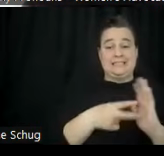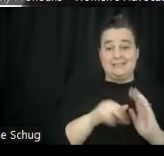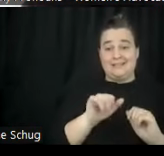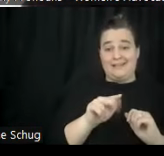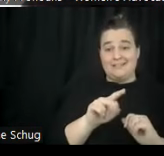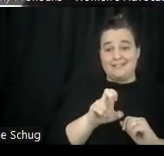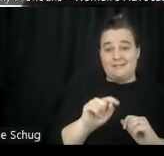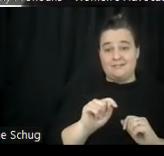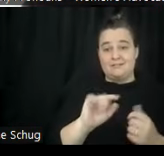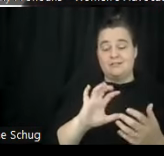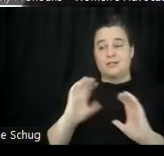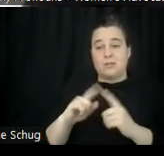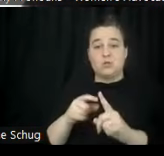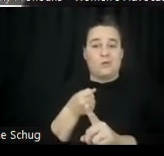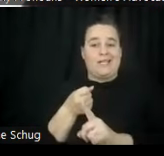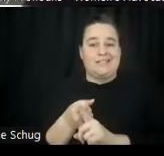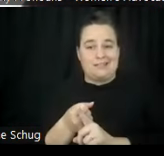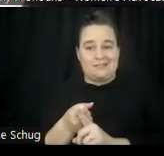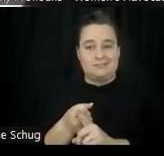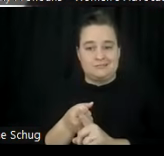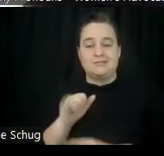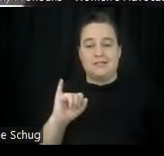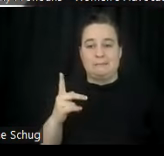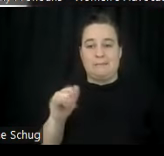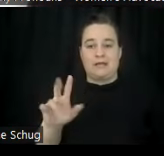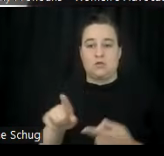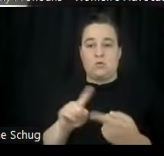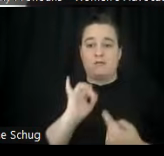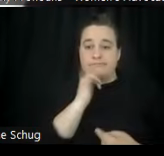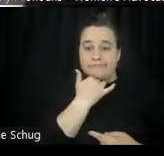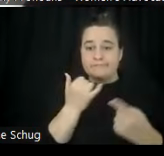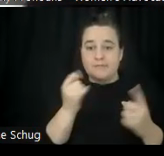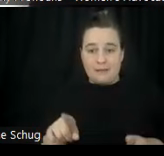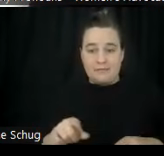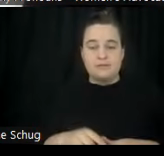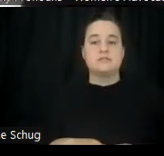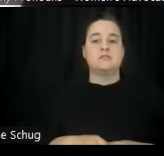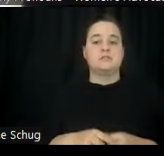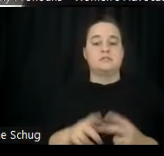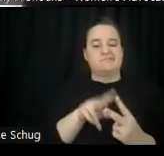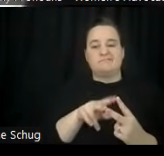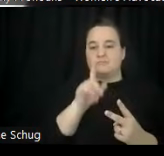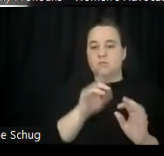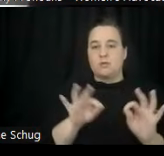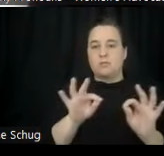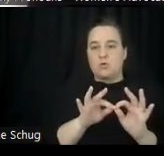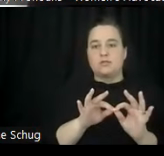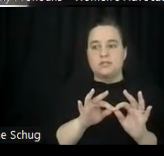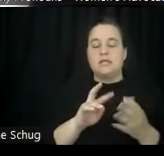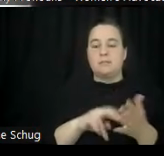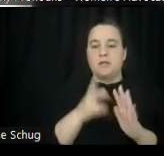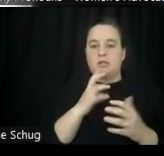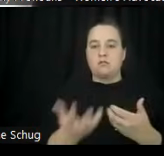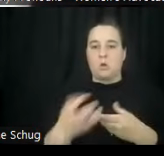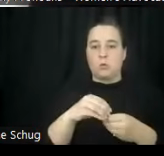made. All of these kind of go hand in hand to help make the language we use with survivors more inclusive and can